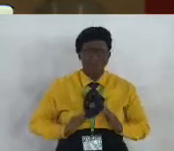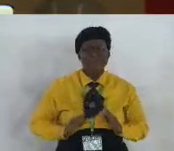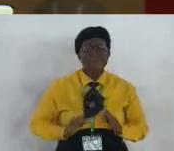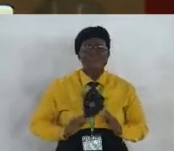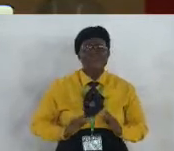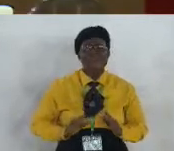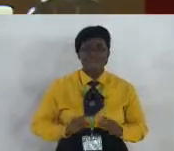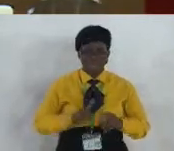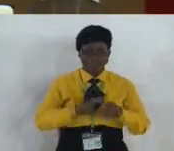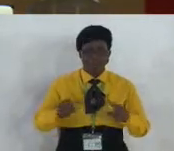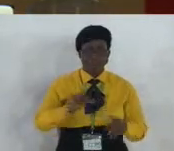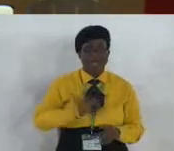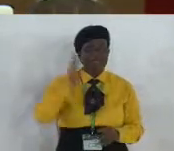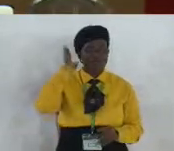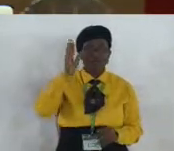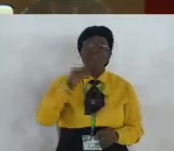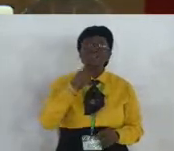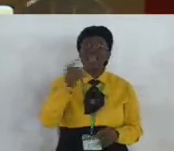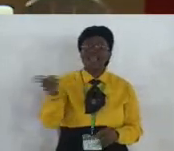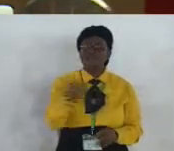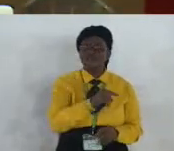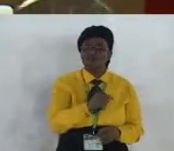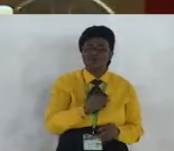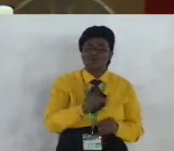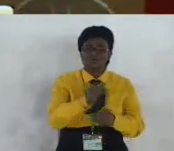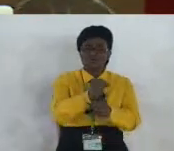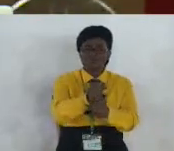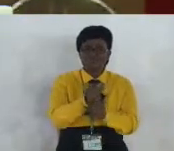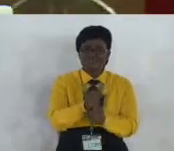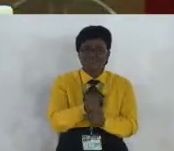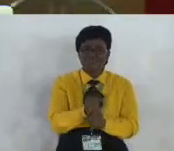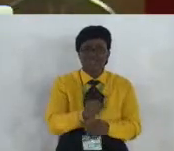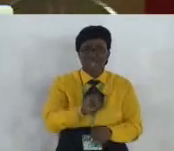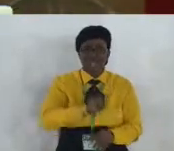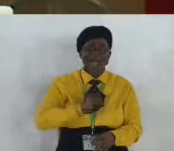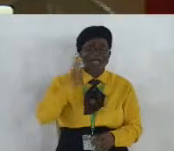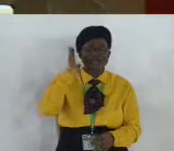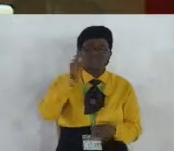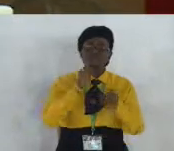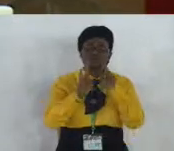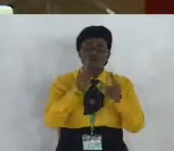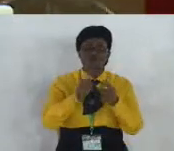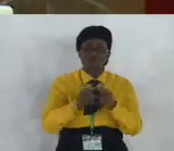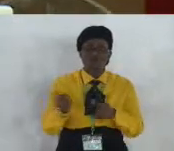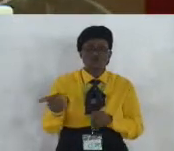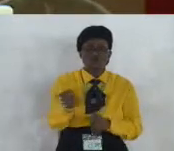But I'm going to talk to you briefly, and I will talk to you the way